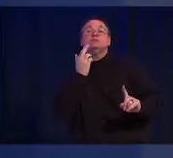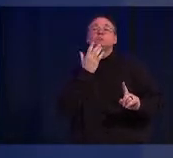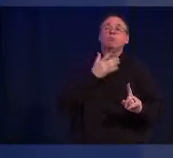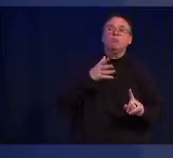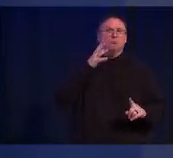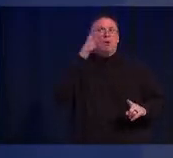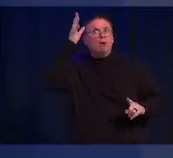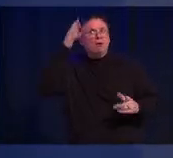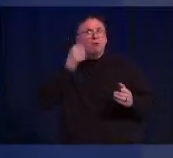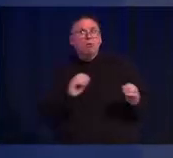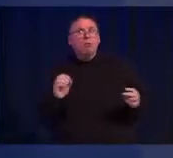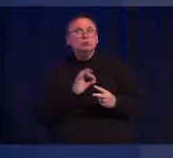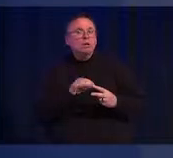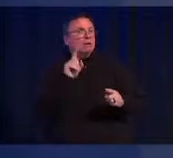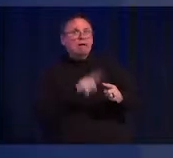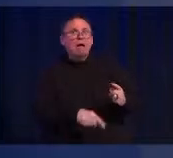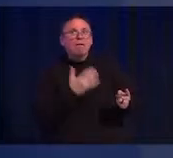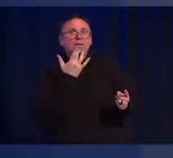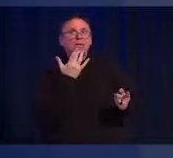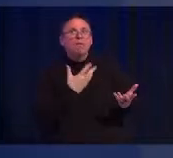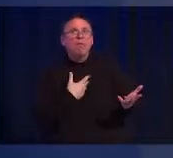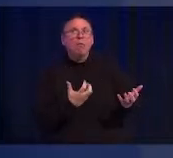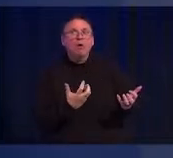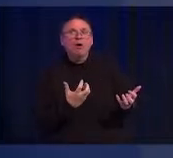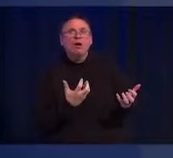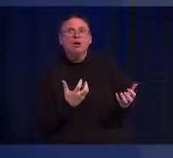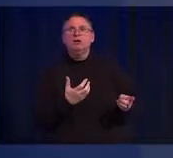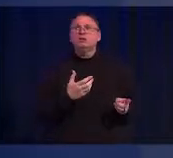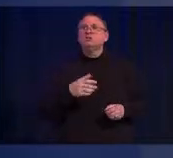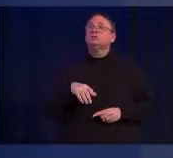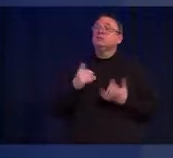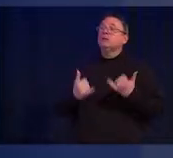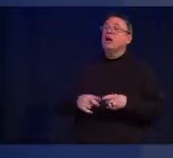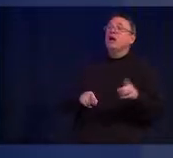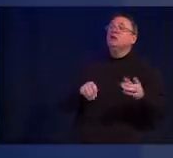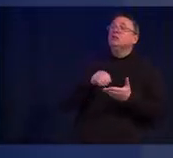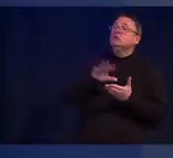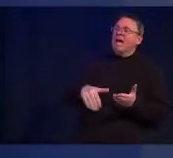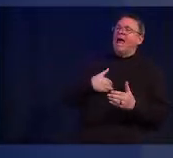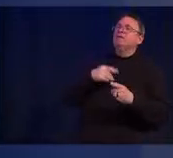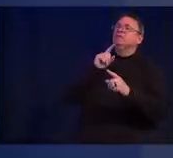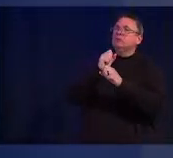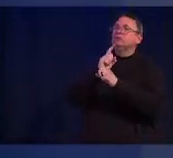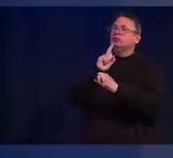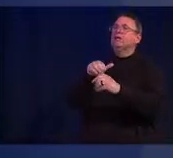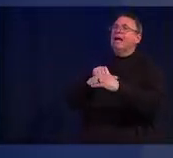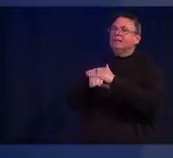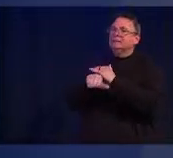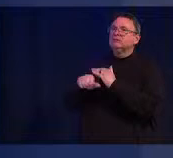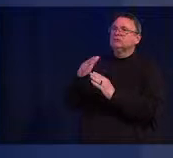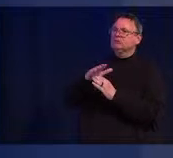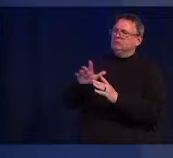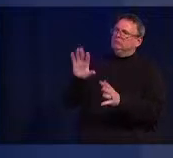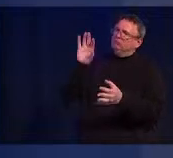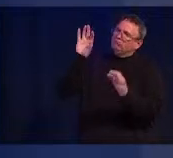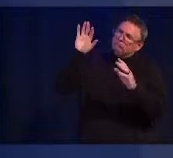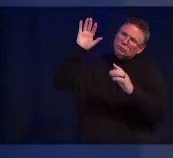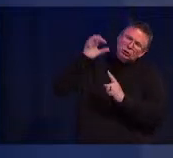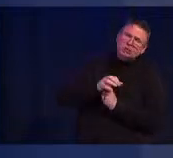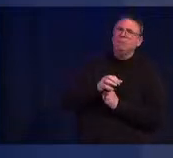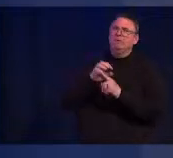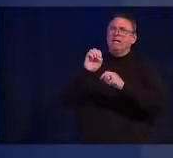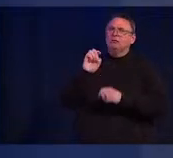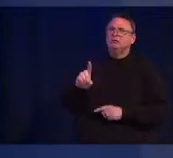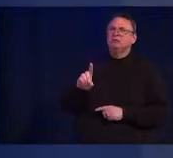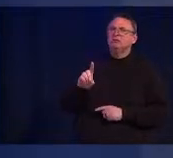not up to the child. I'm about making sure all kids have access to a world-class education. And 90% of our families have